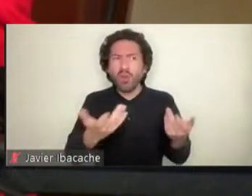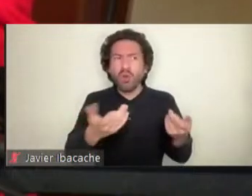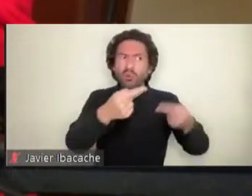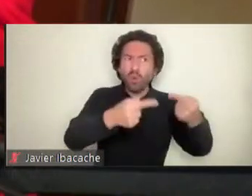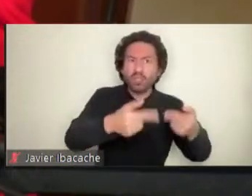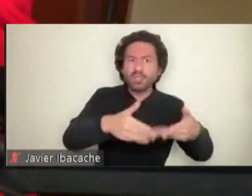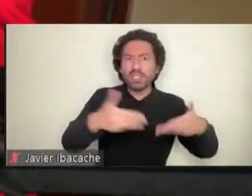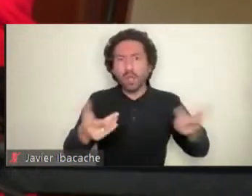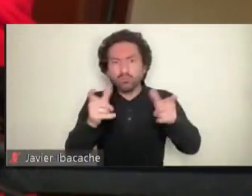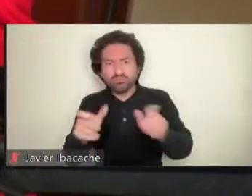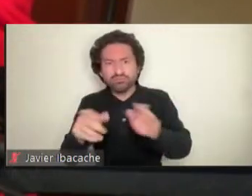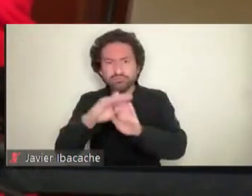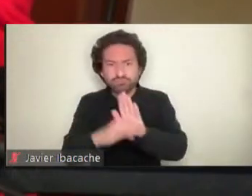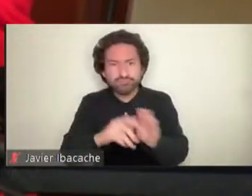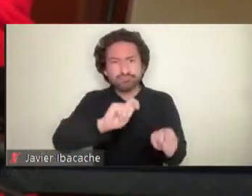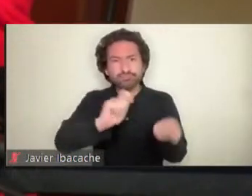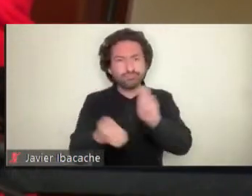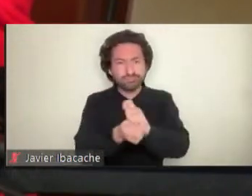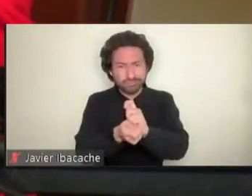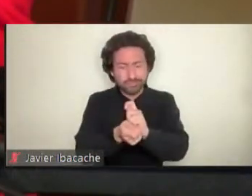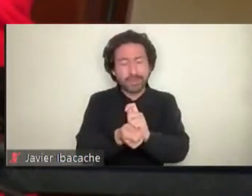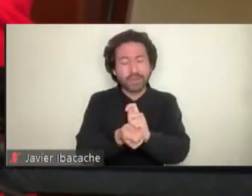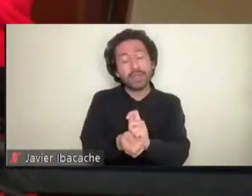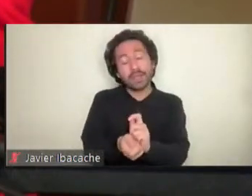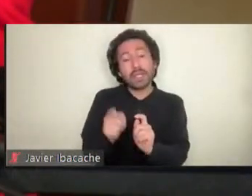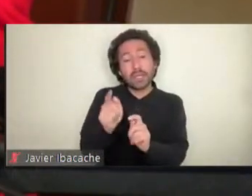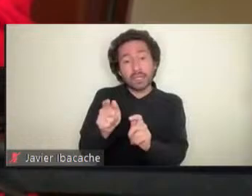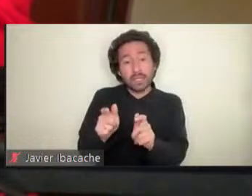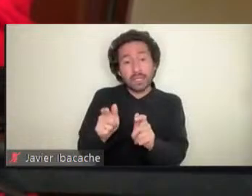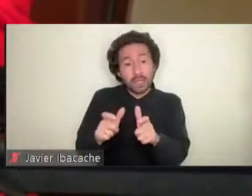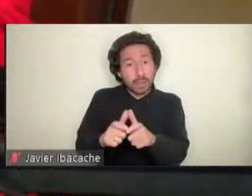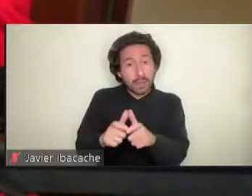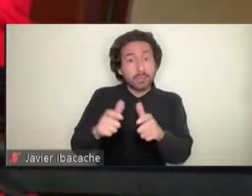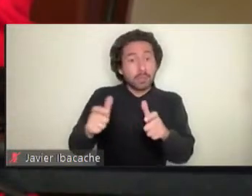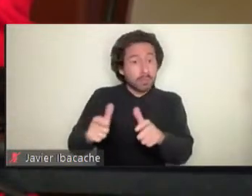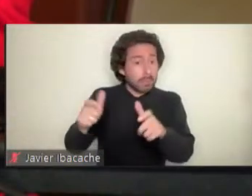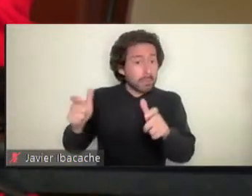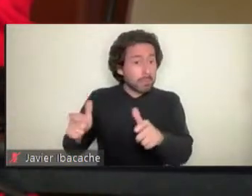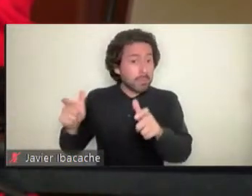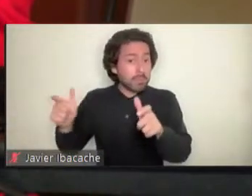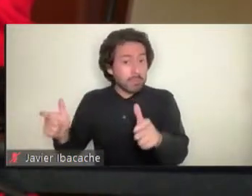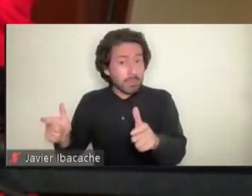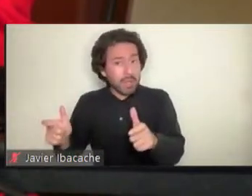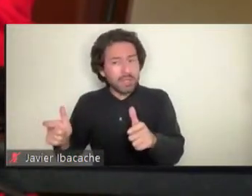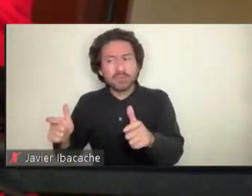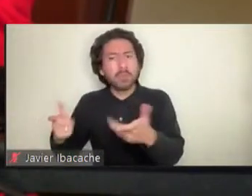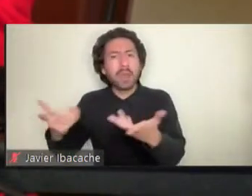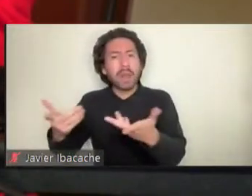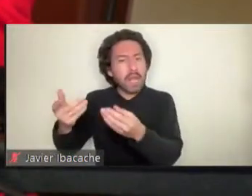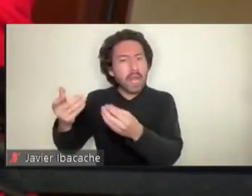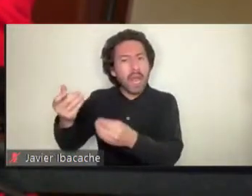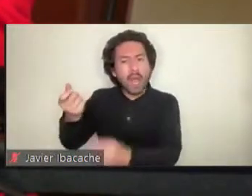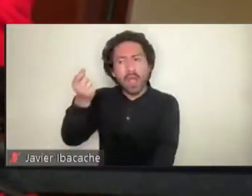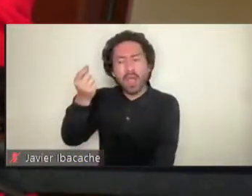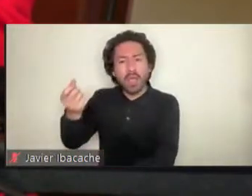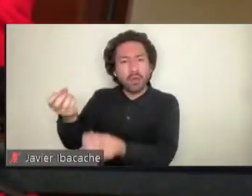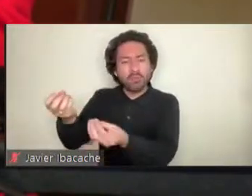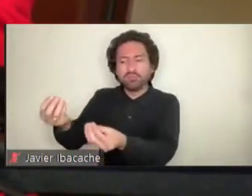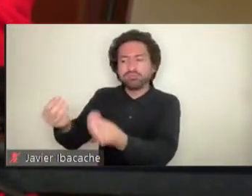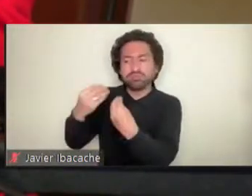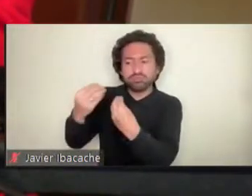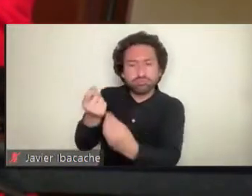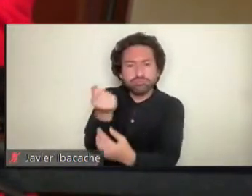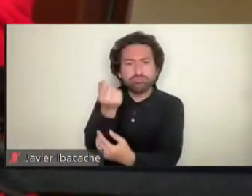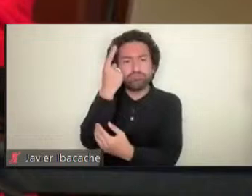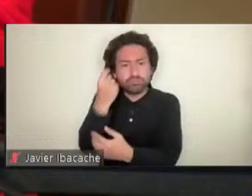pace. A growth mindset fosters agility and the ability to learn and adapt to a continuously evolving